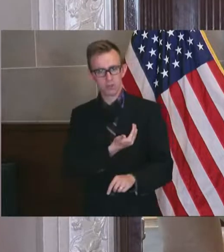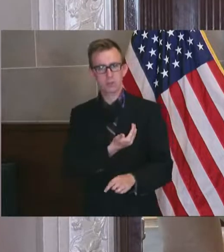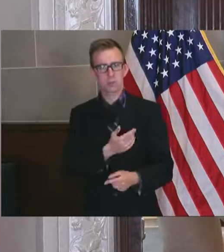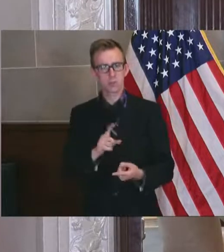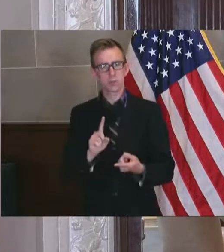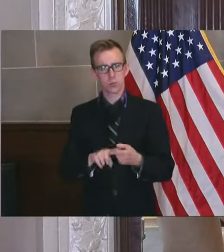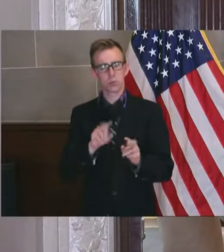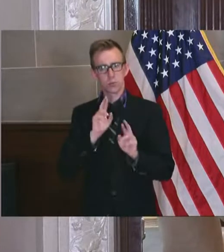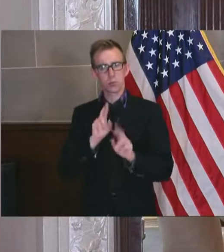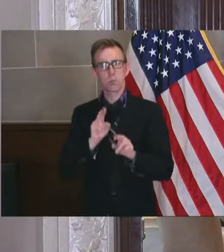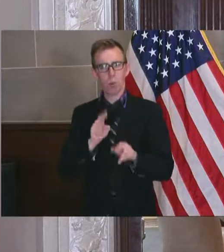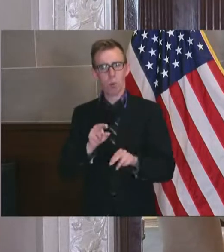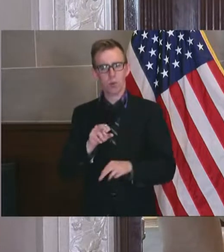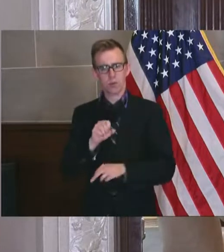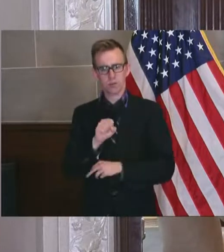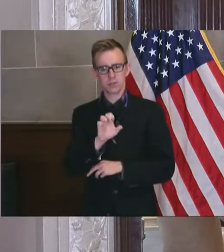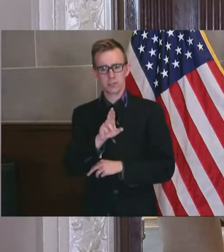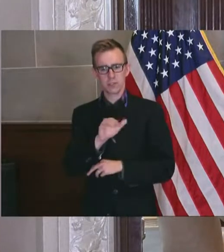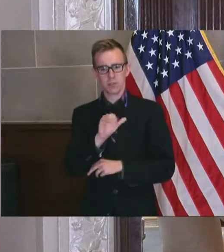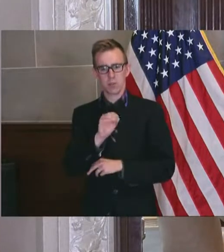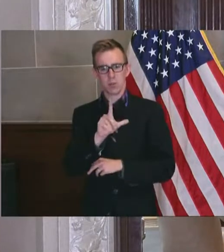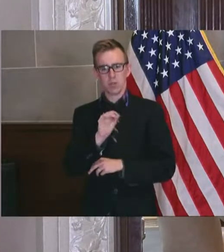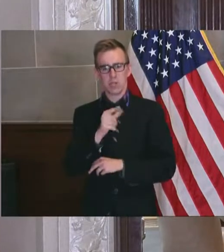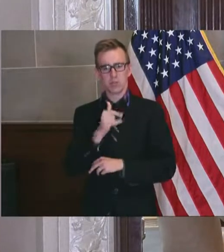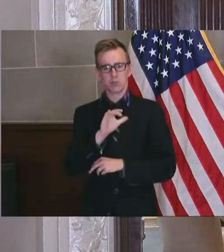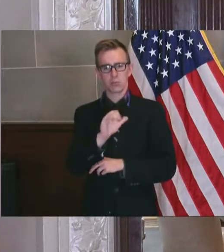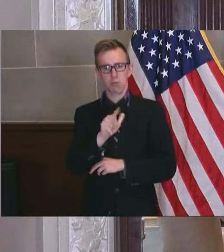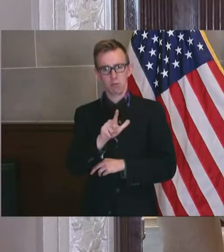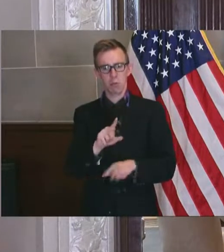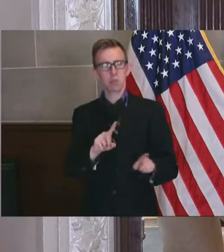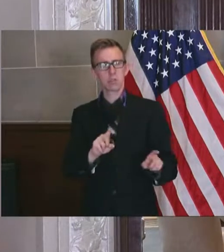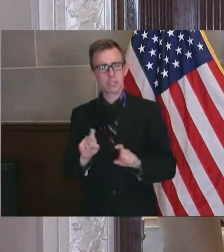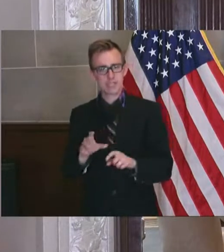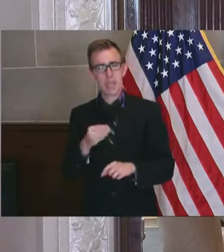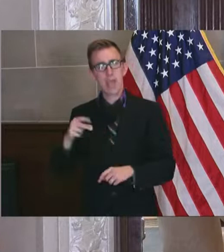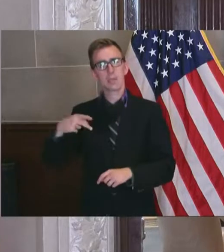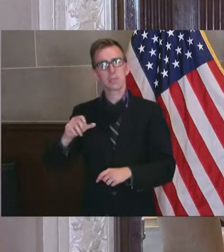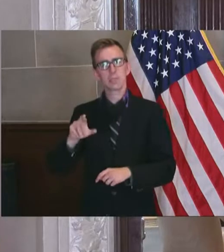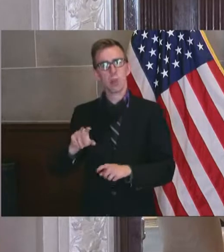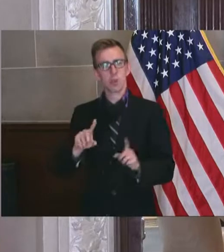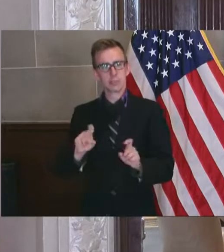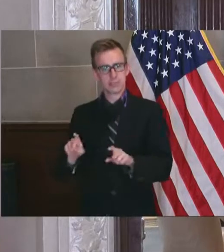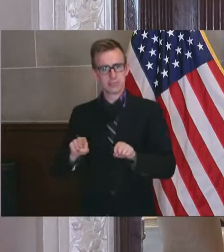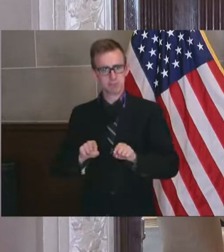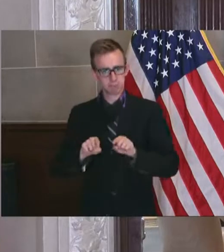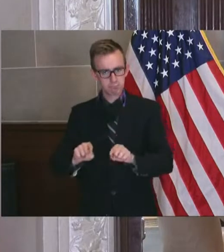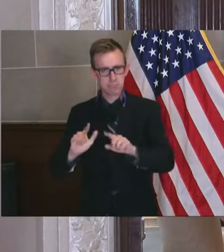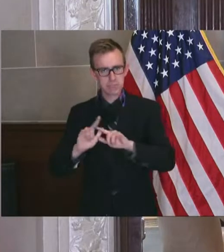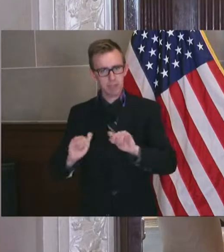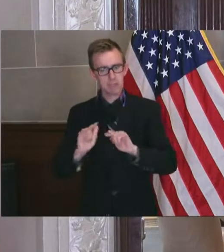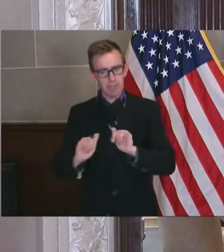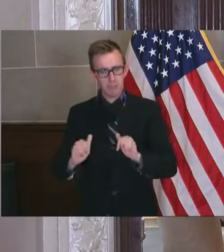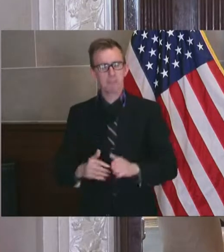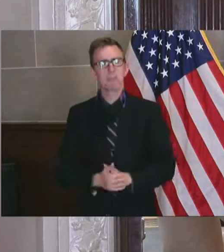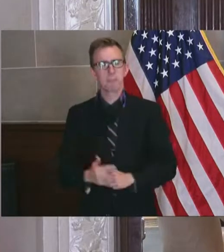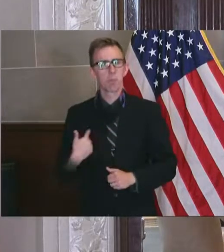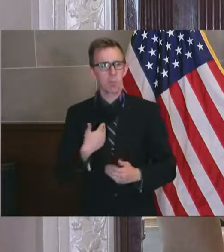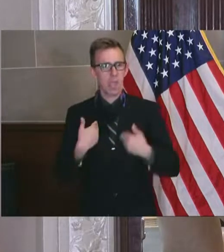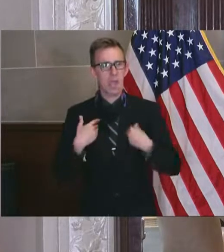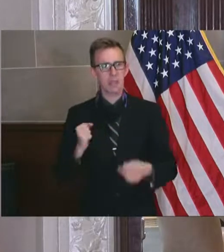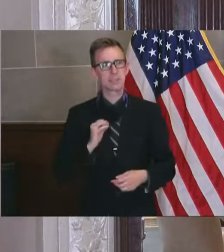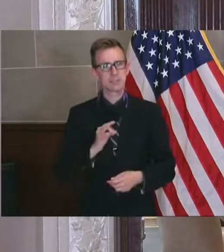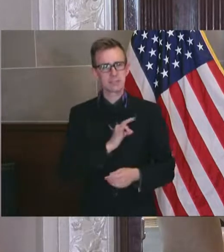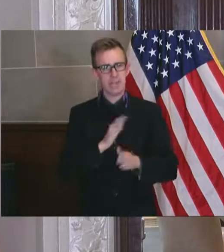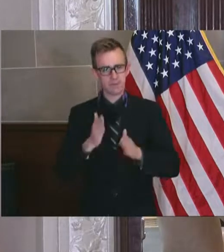to report serological testing and the PCR testing together. And we had staffers who did